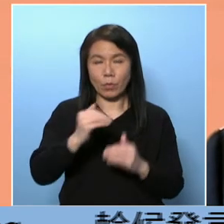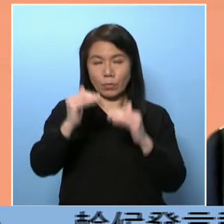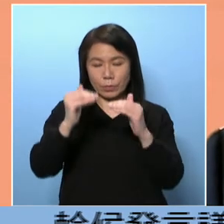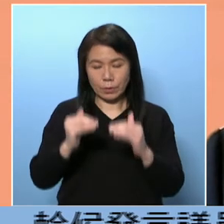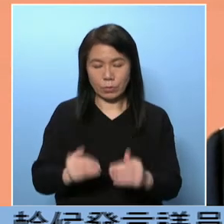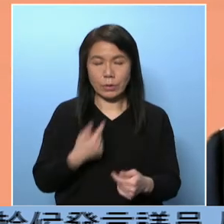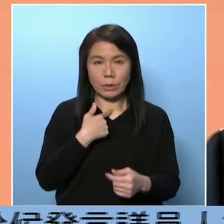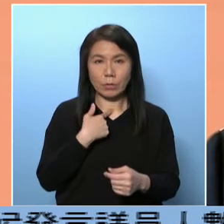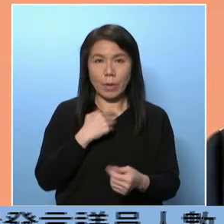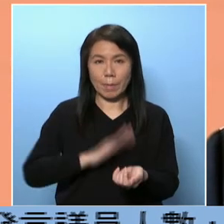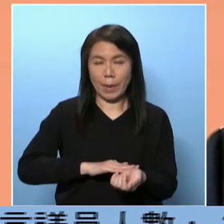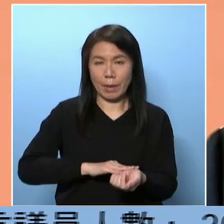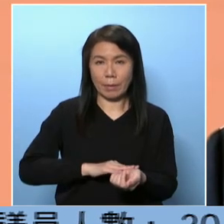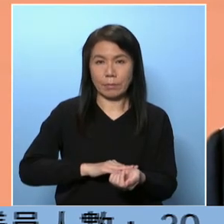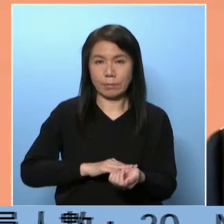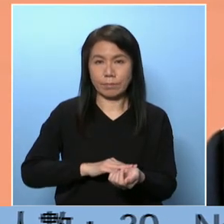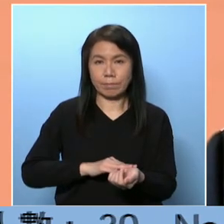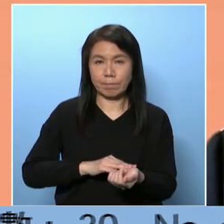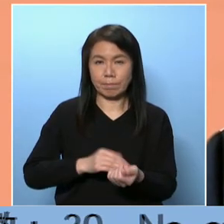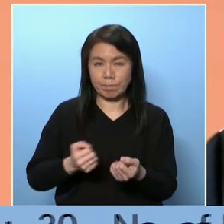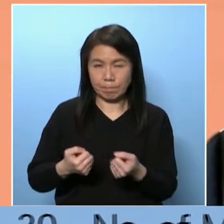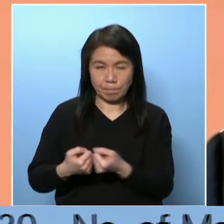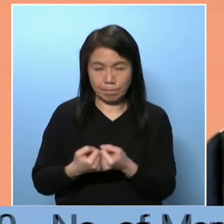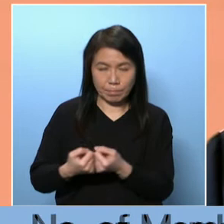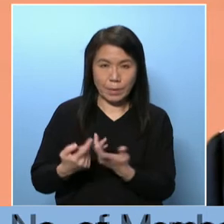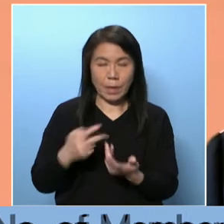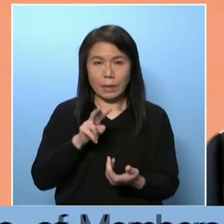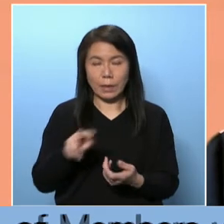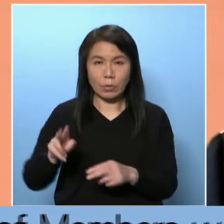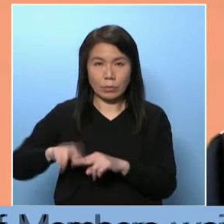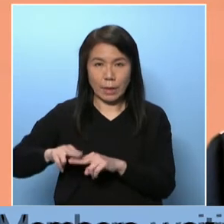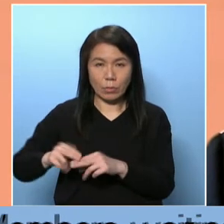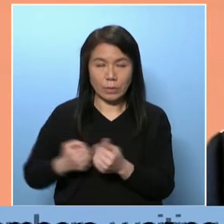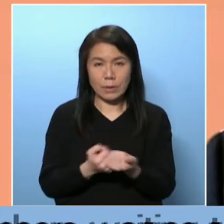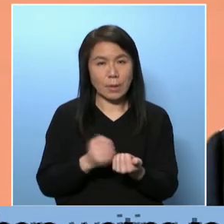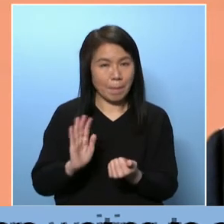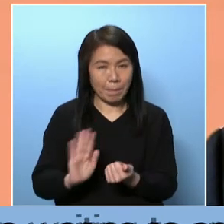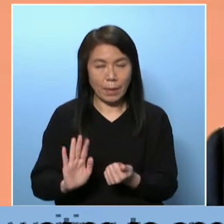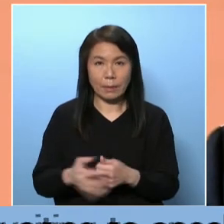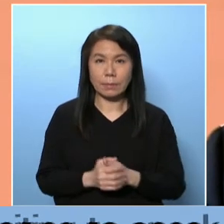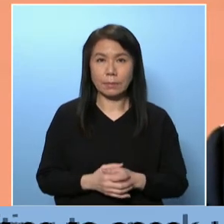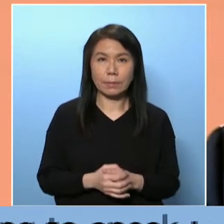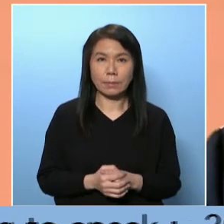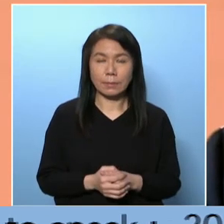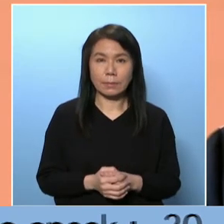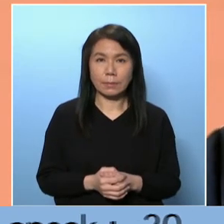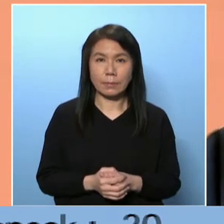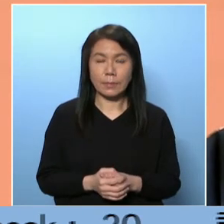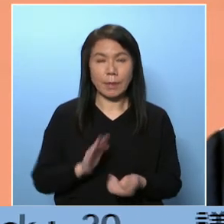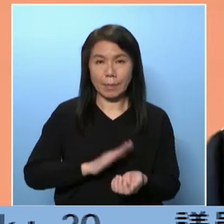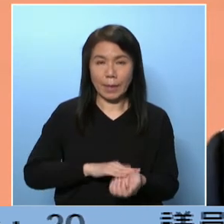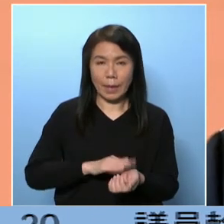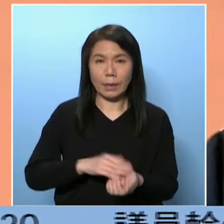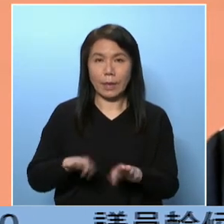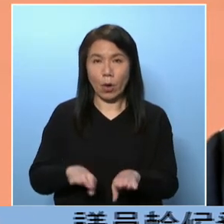instructions, I believe that we should be able to win in the battle of fighting the